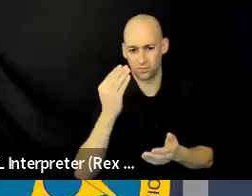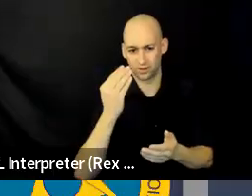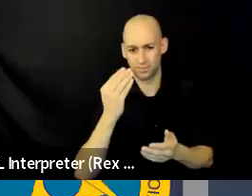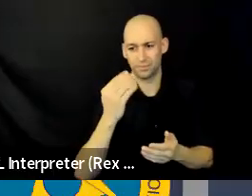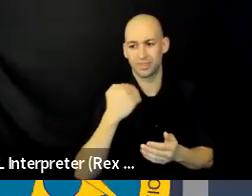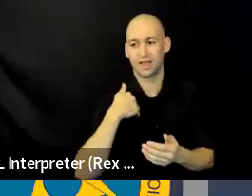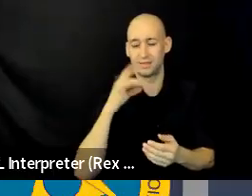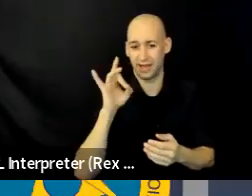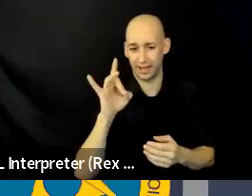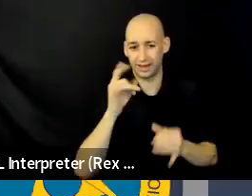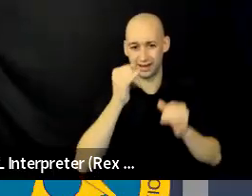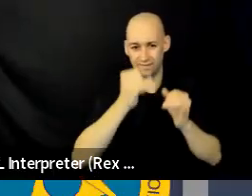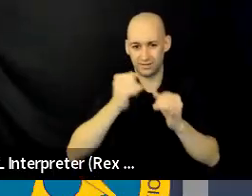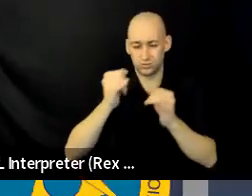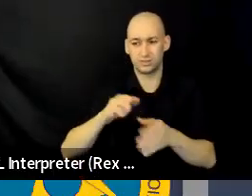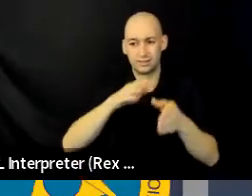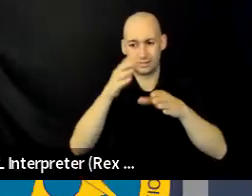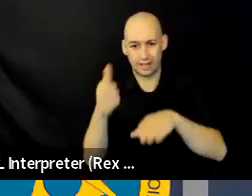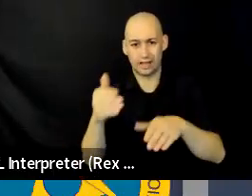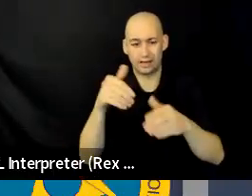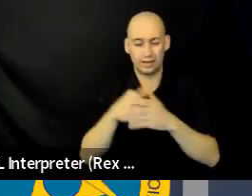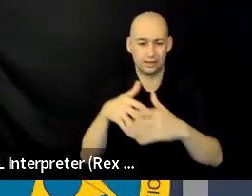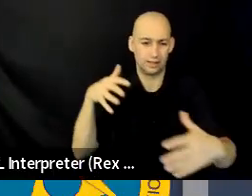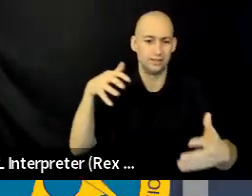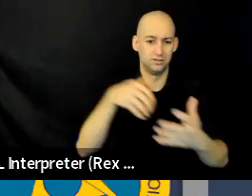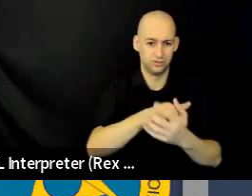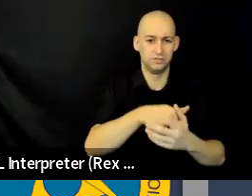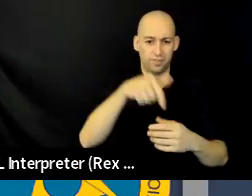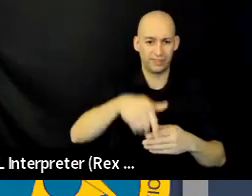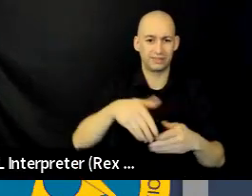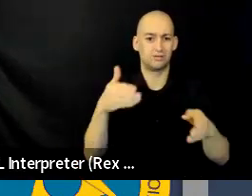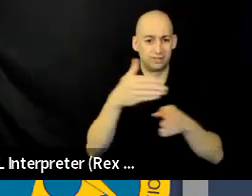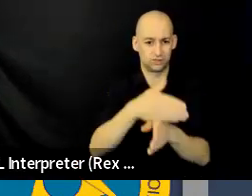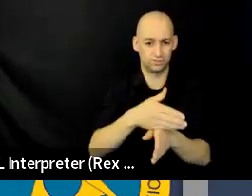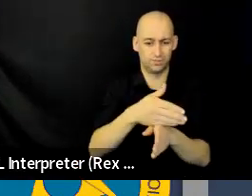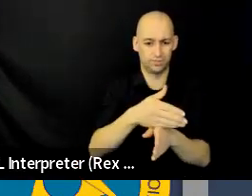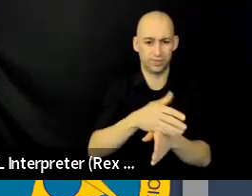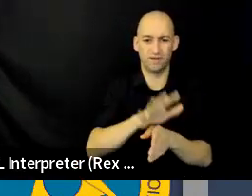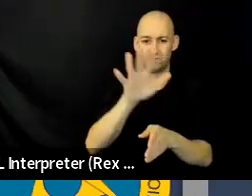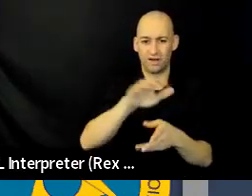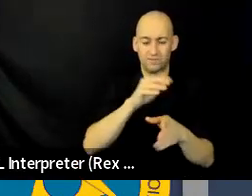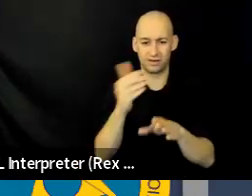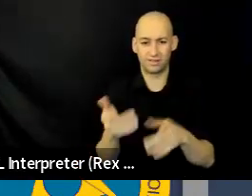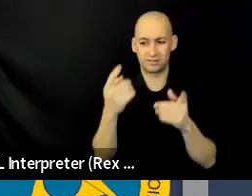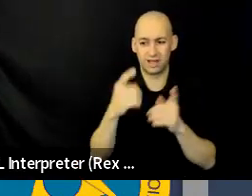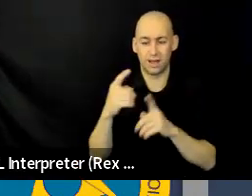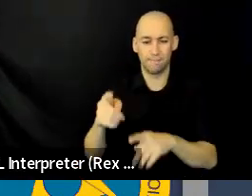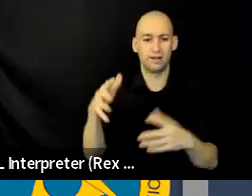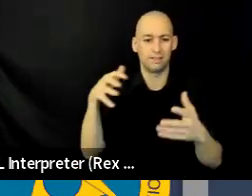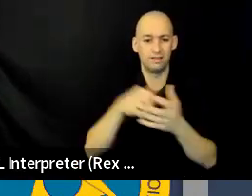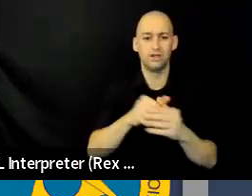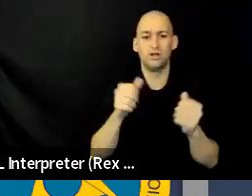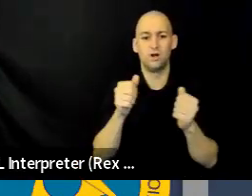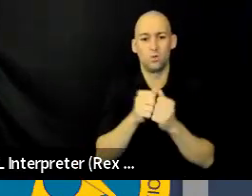8 individuals that have died at collisions at this intersection. 5 of those deaths happened in collisions involving a